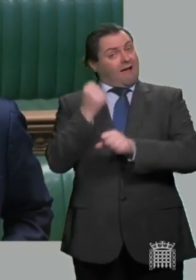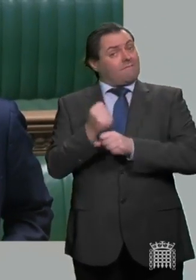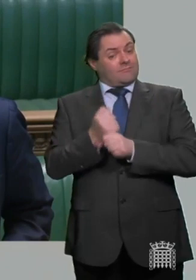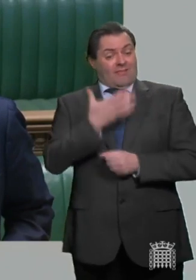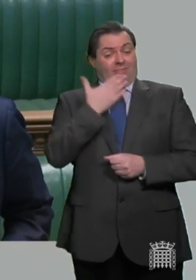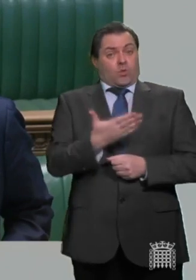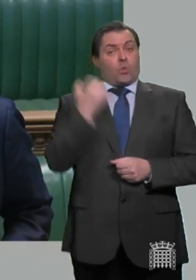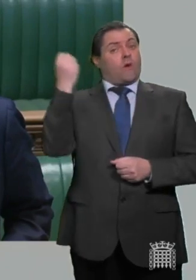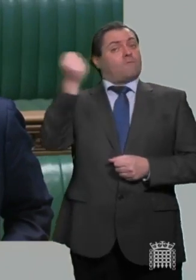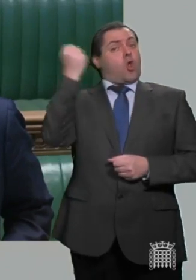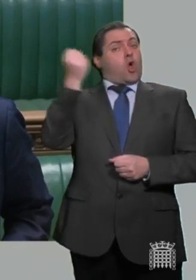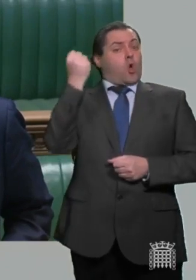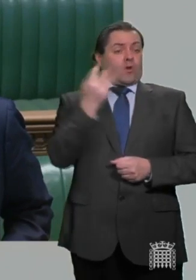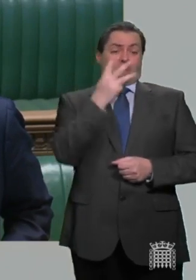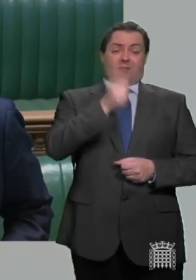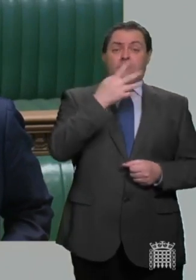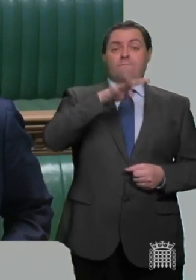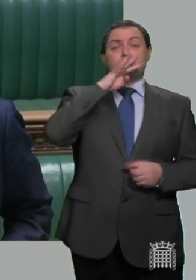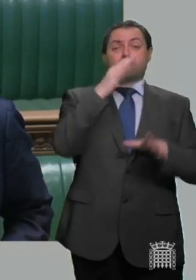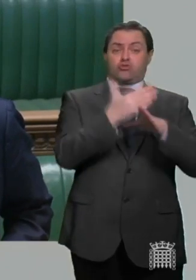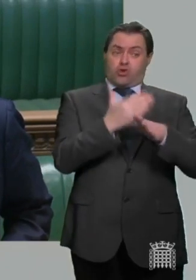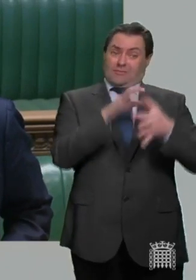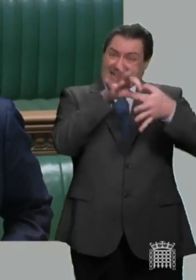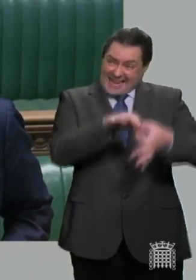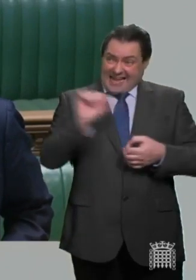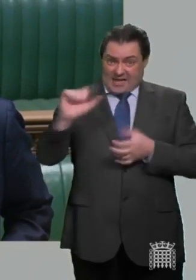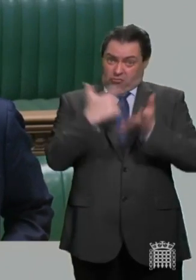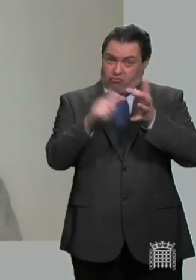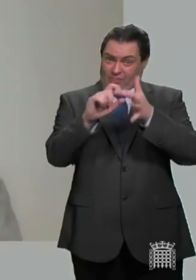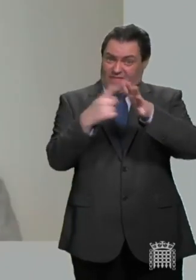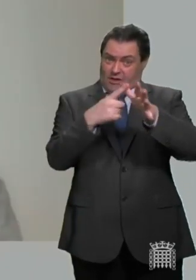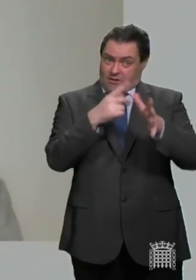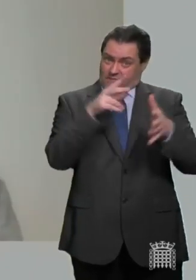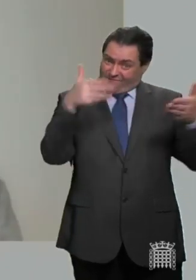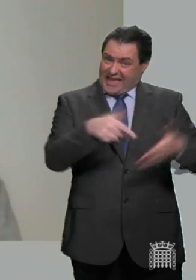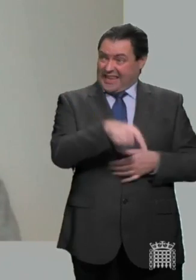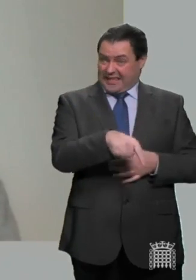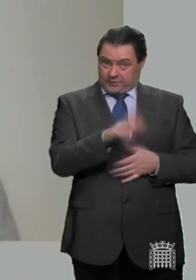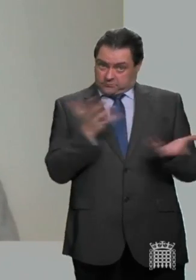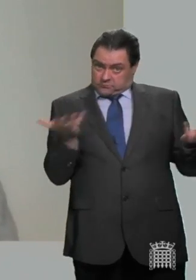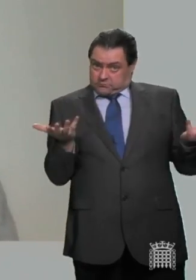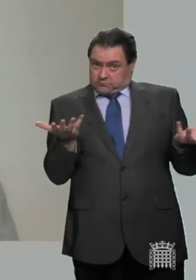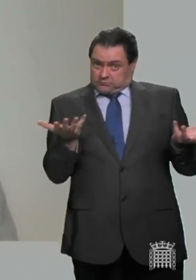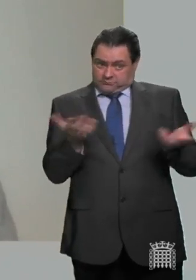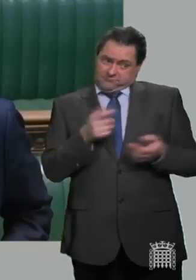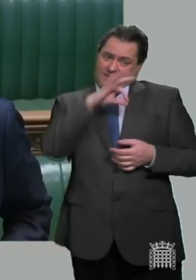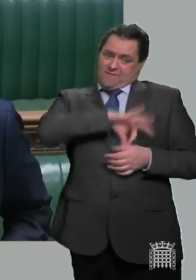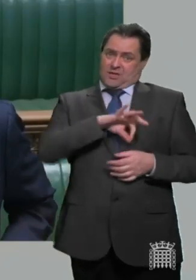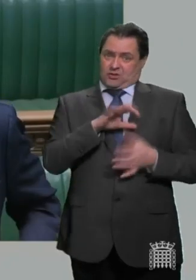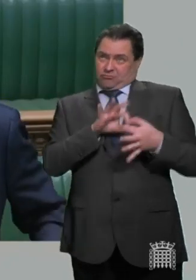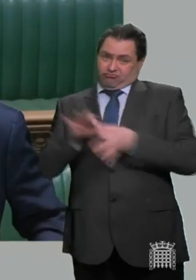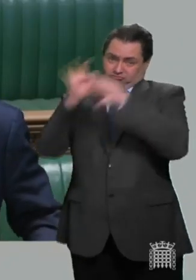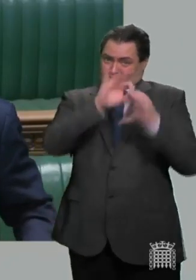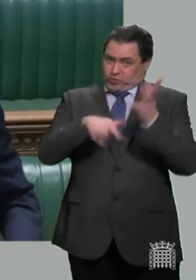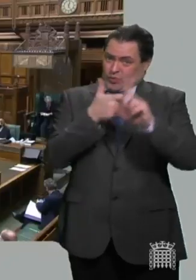has supported 3,400 jobs in her constituency alone, Mr Speaker, and that is one of the advantages of the